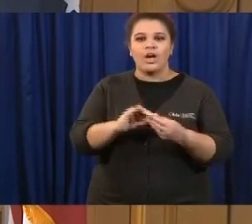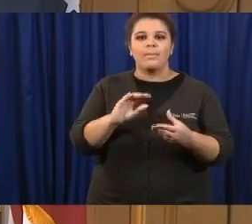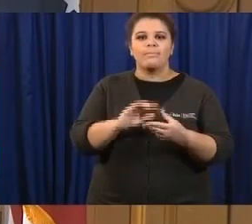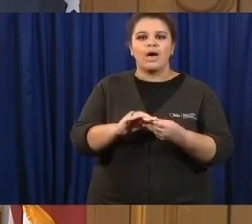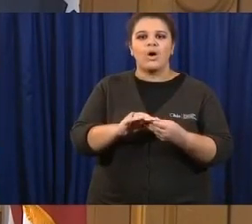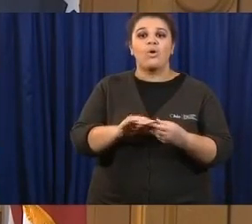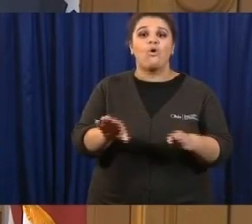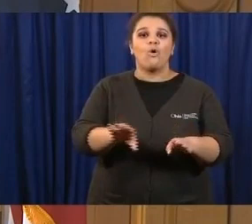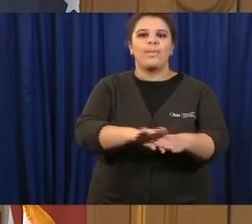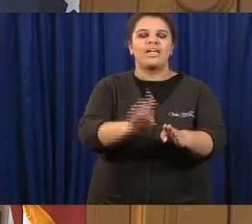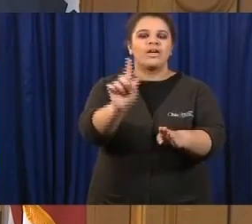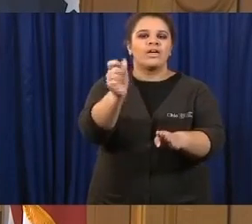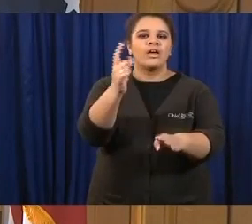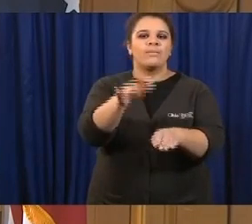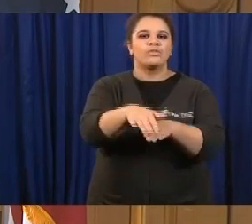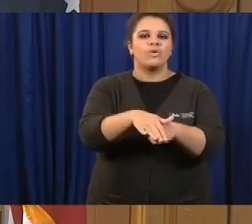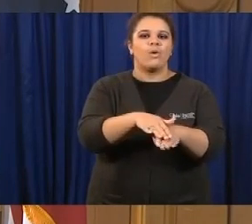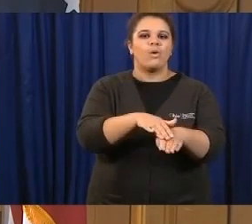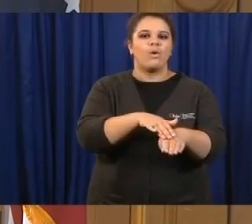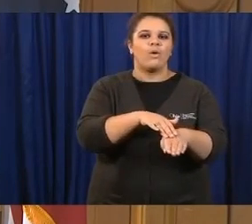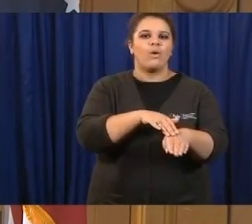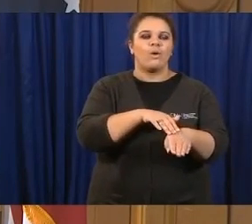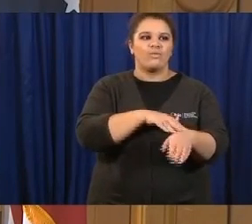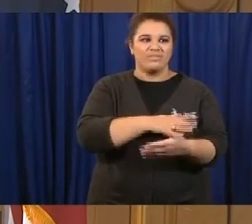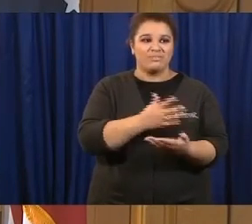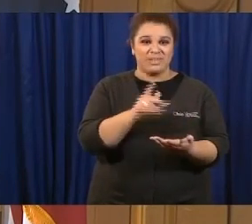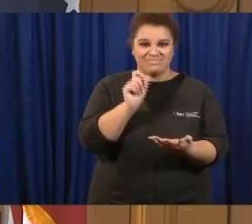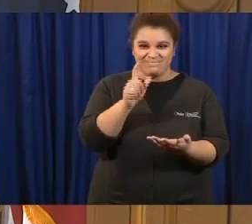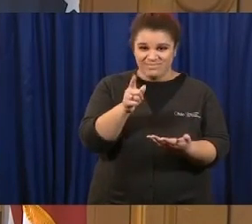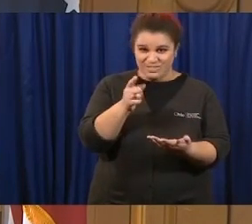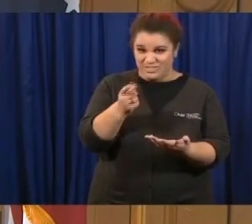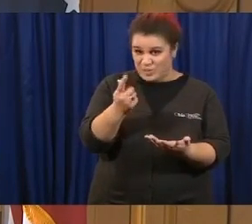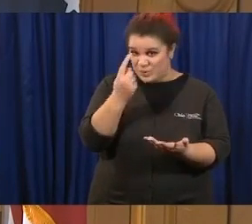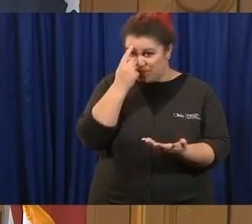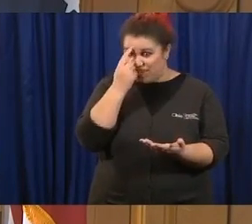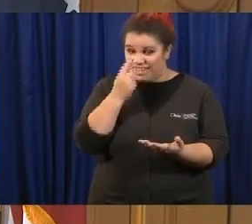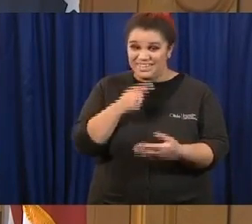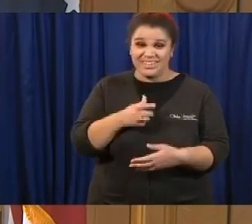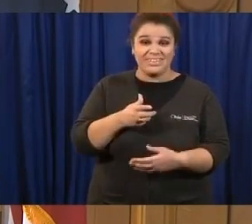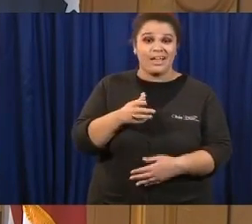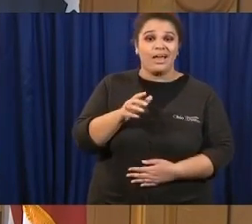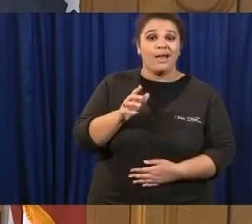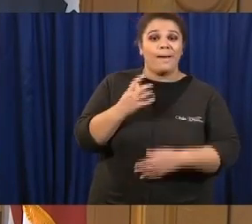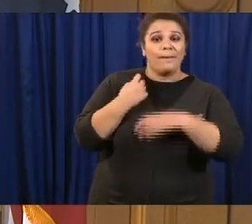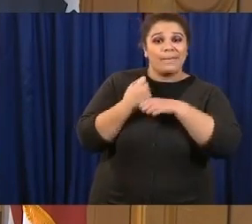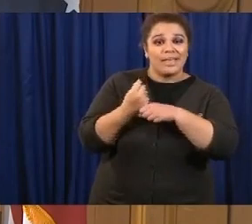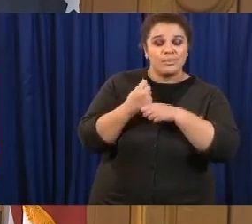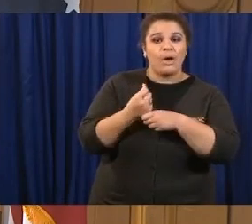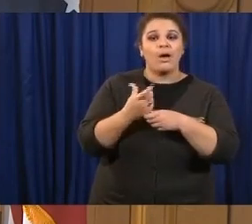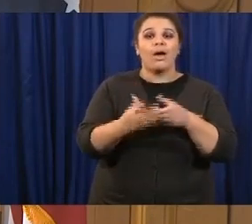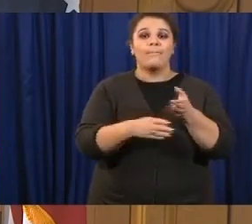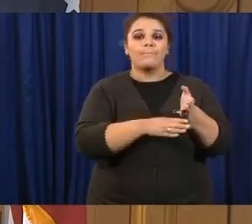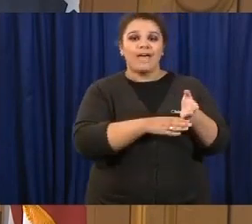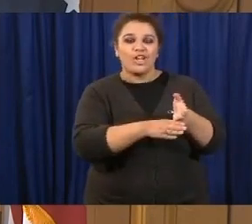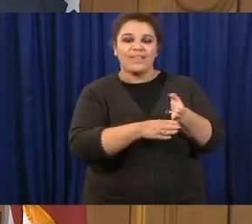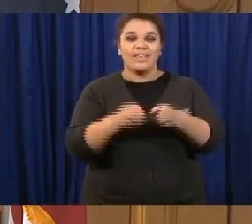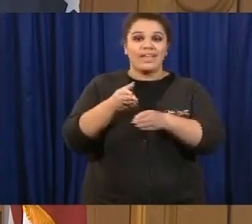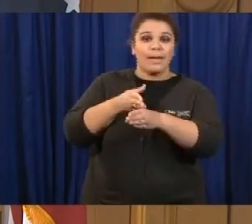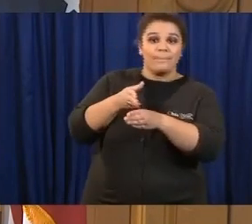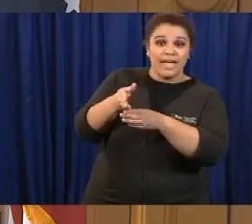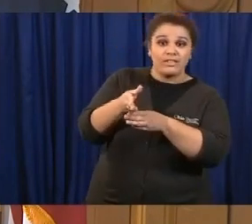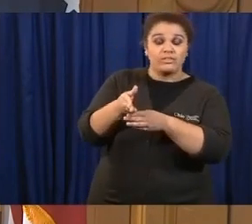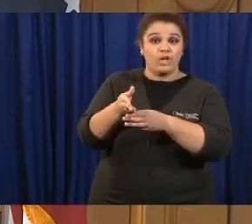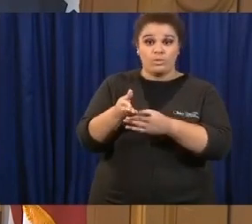Dr. Acton, can you tell us if we'll see minor league and Major League Baseball games being played in crowded stadiums this summer?